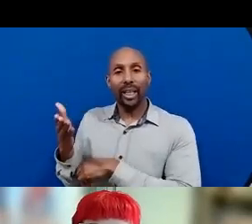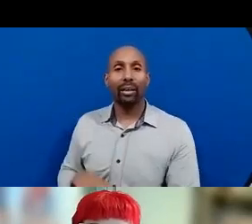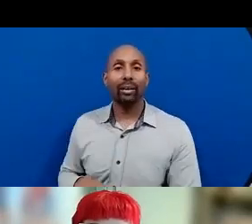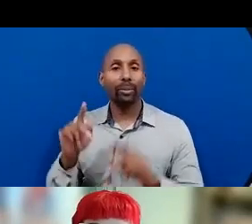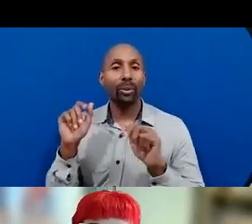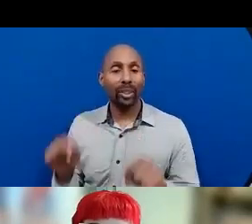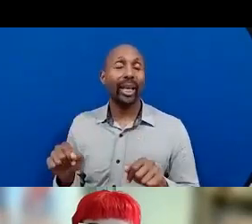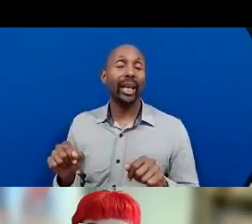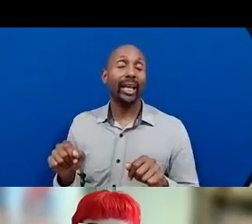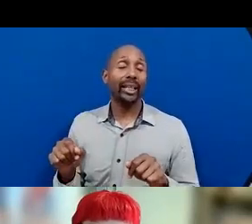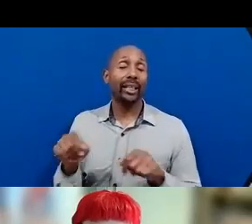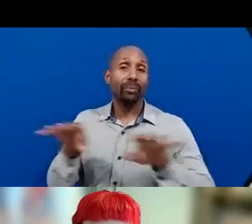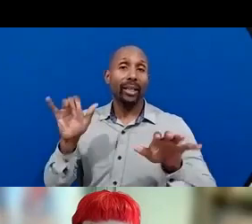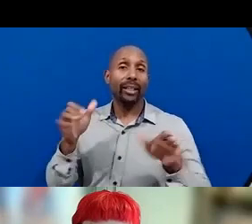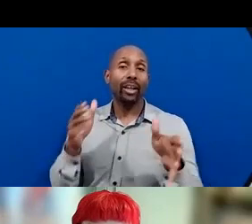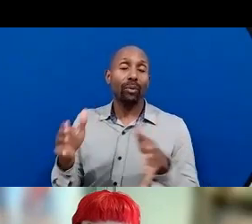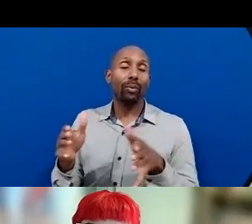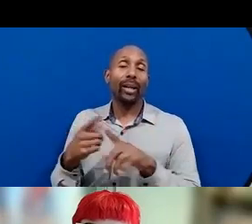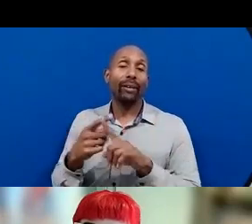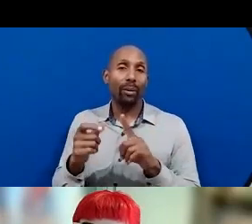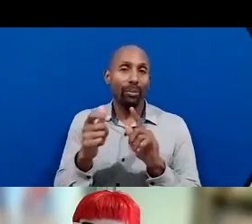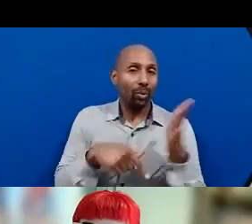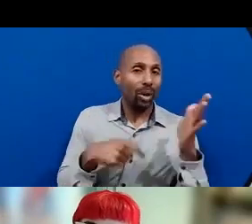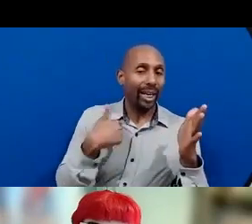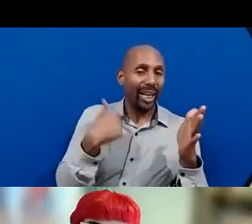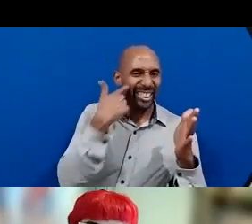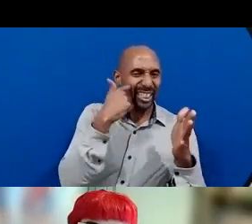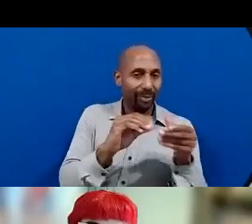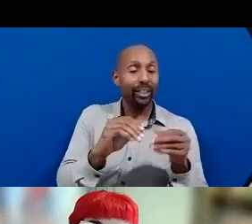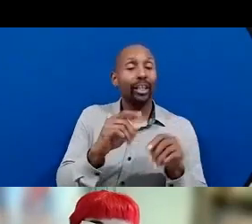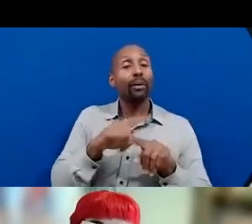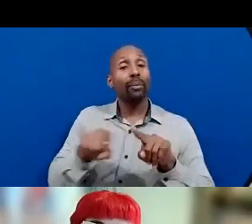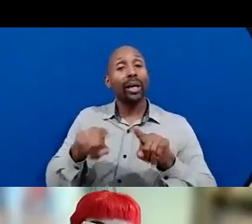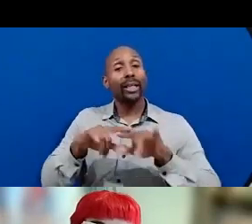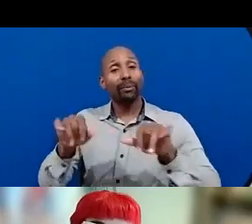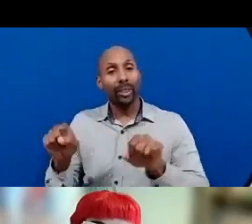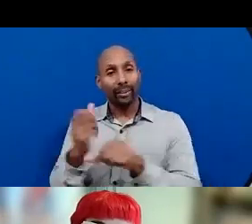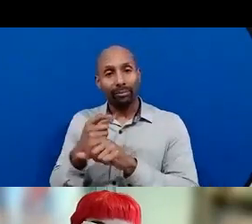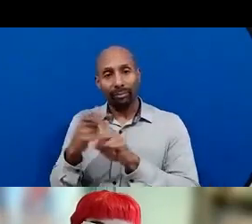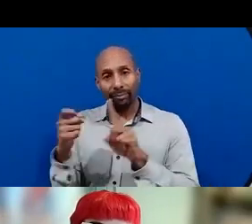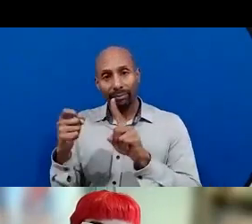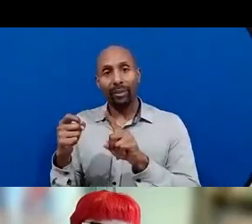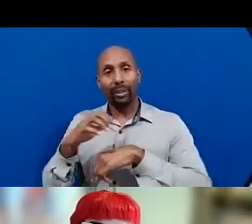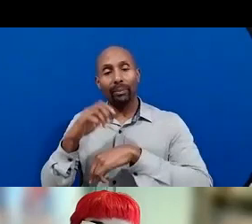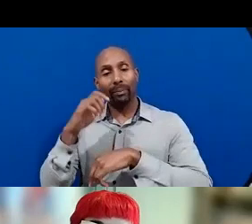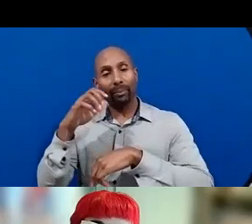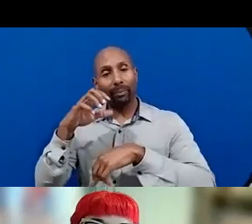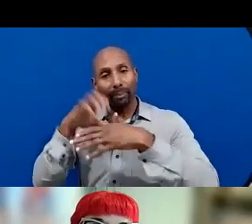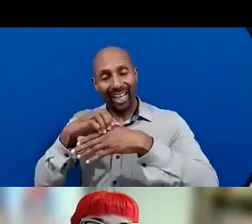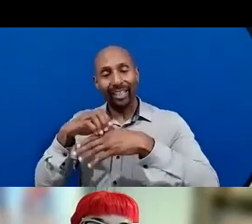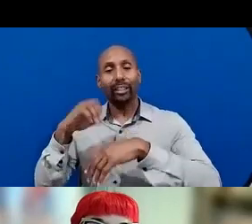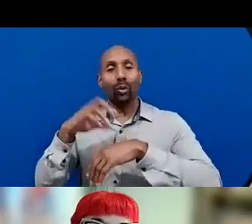from bites or scratches from specific rodents or mammals. There hasn't